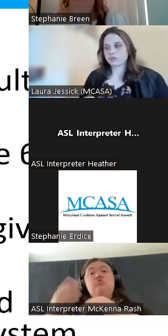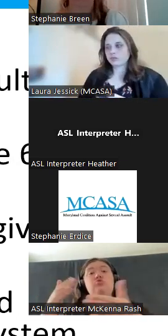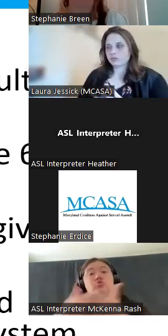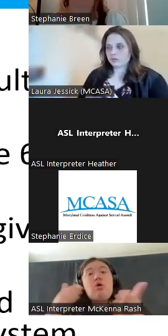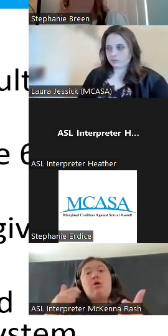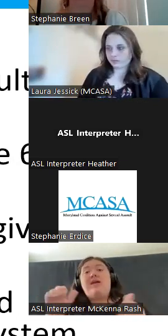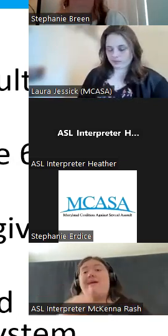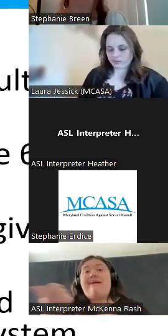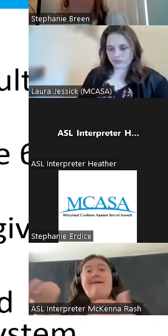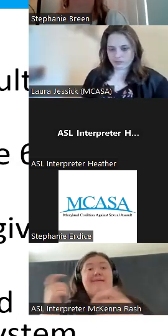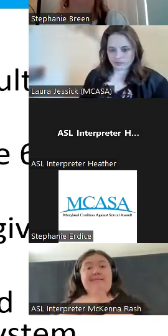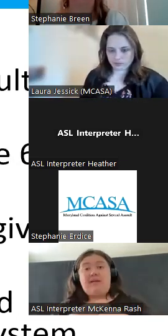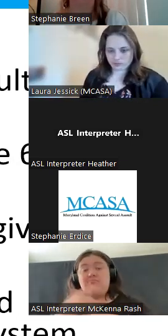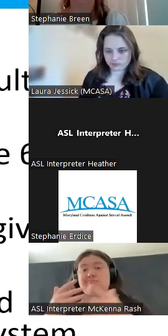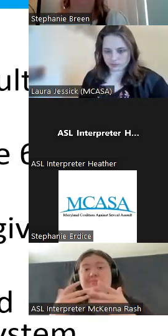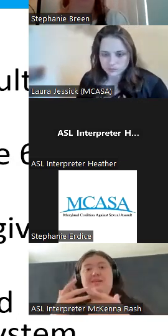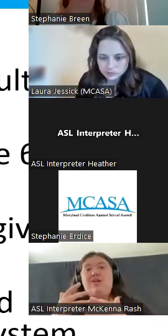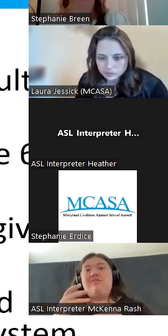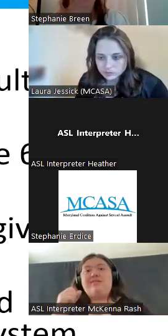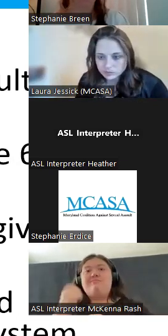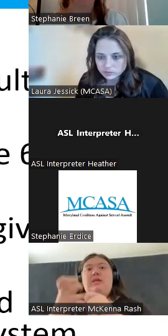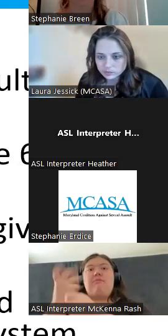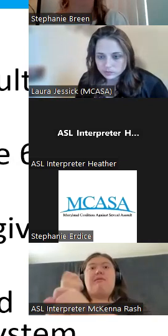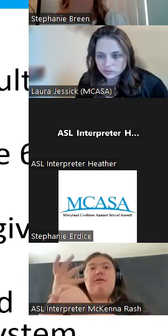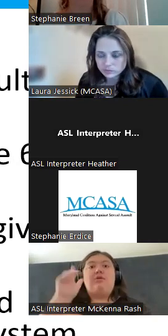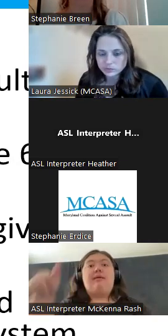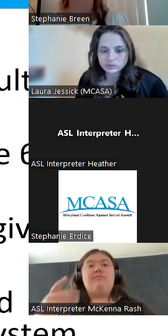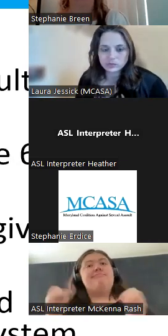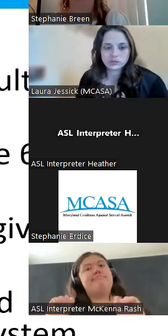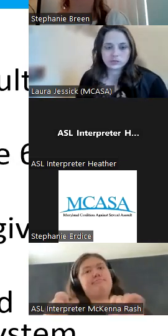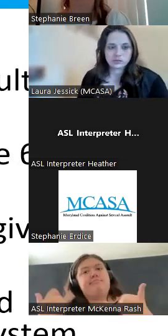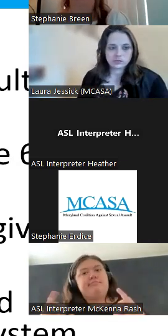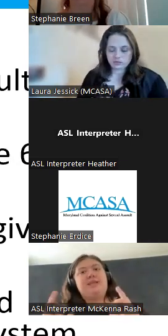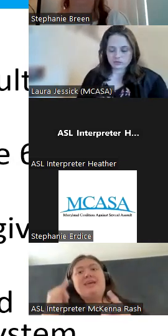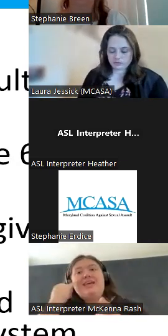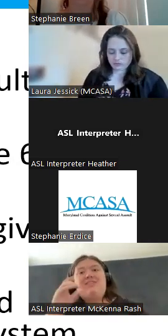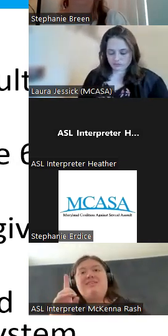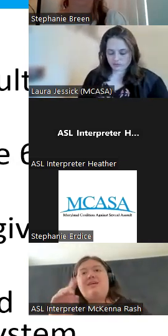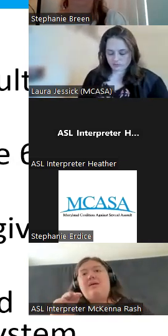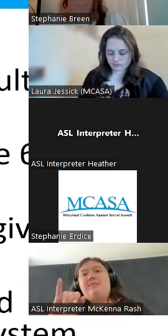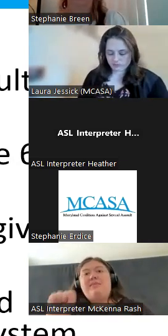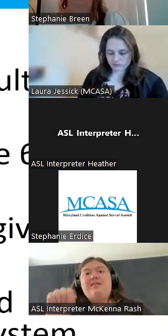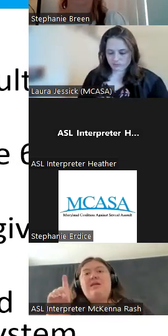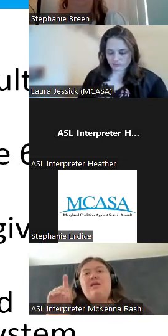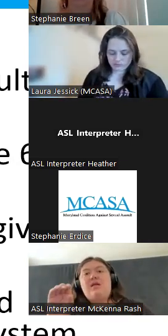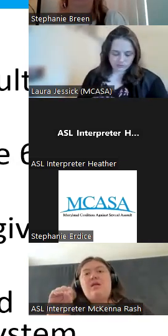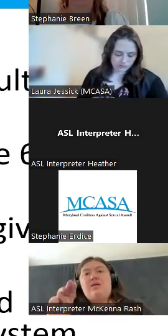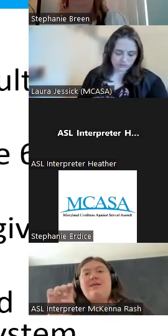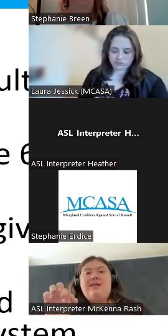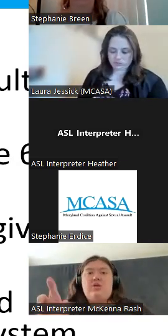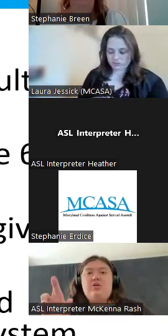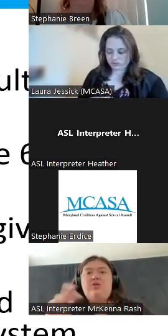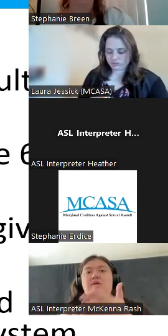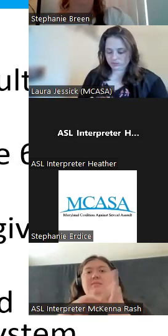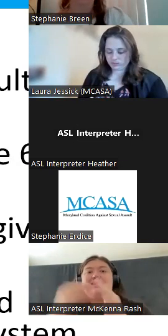time, even if it's years and years later. If it's a misdemeanor crime, then the statute of limitations is 1 year.